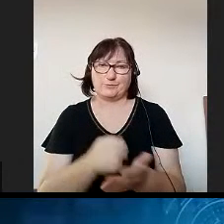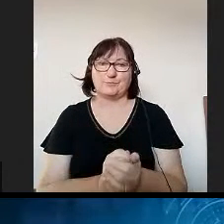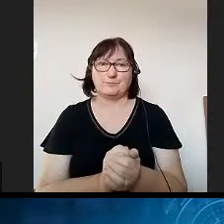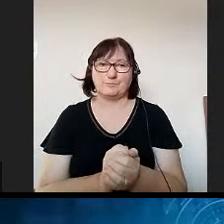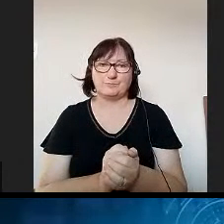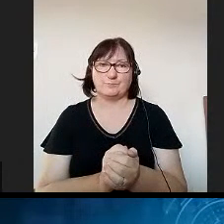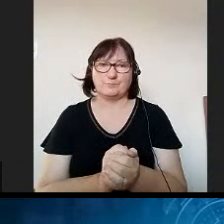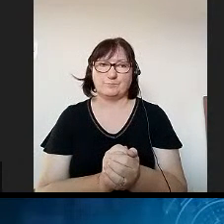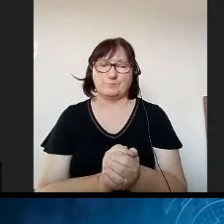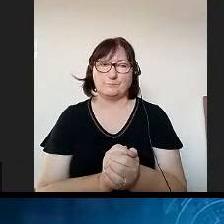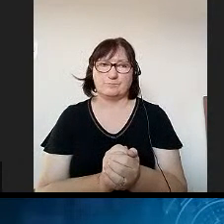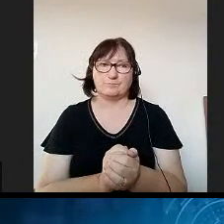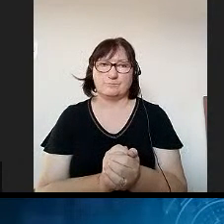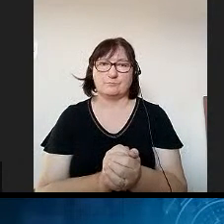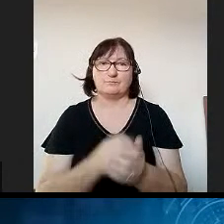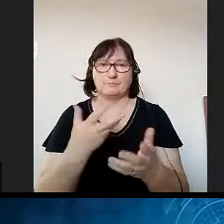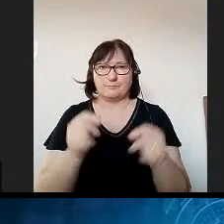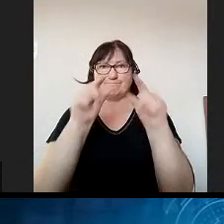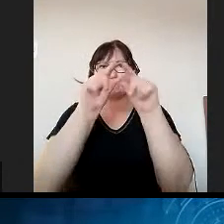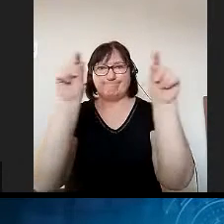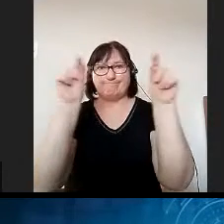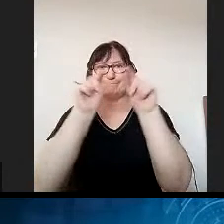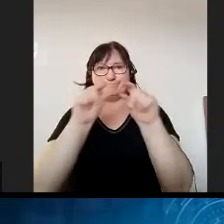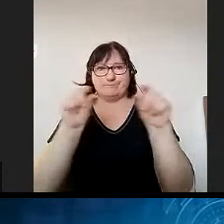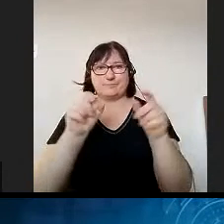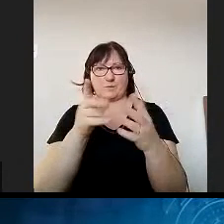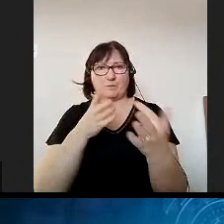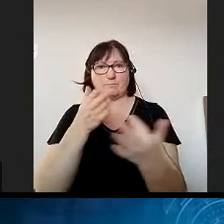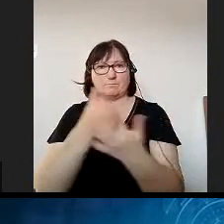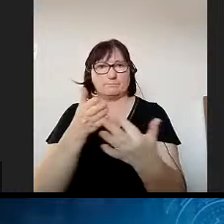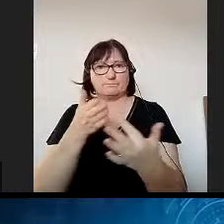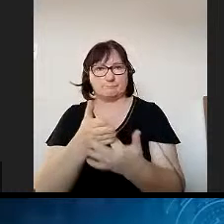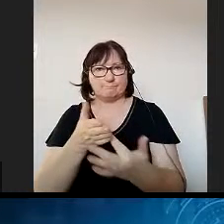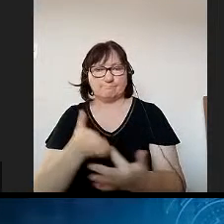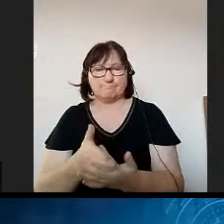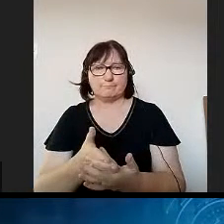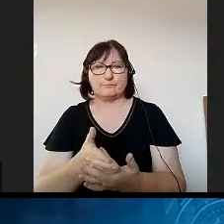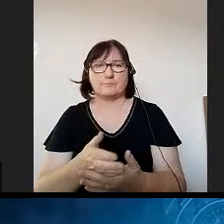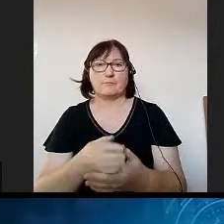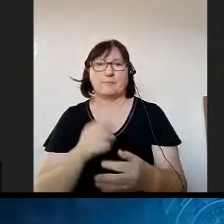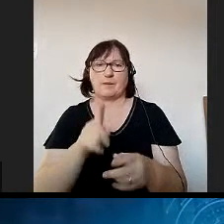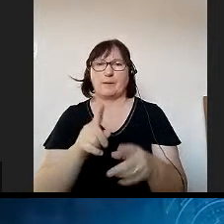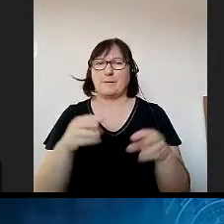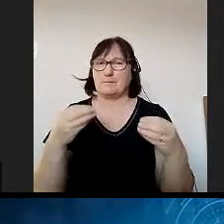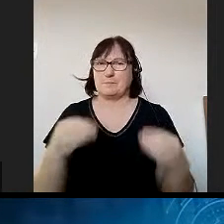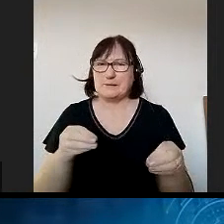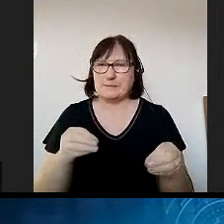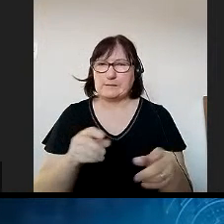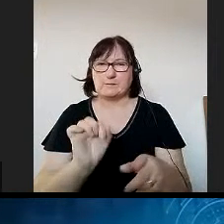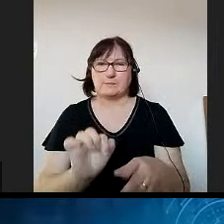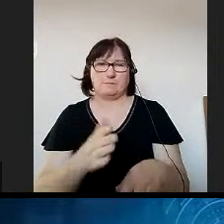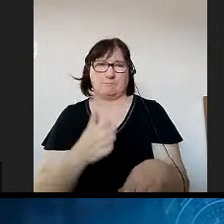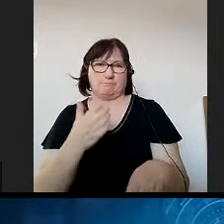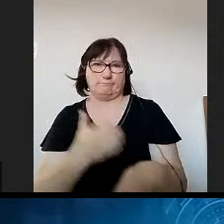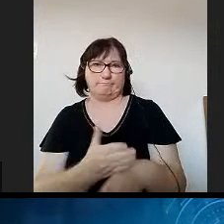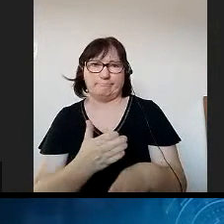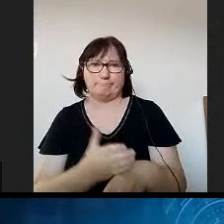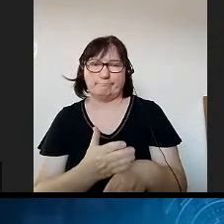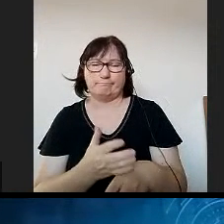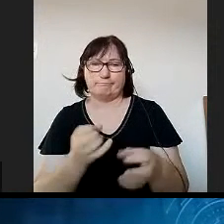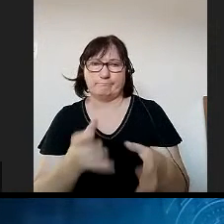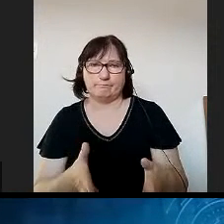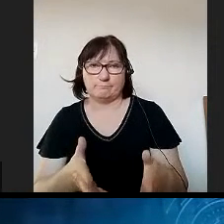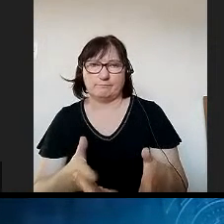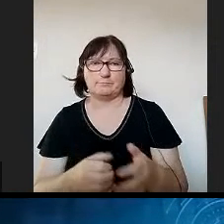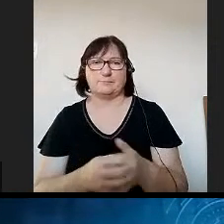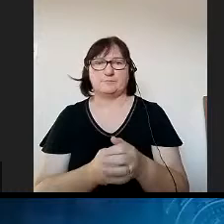different subheadings that you can access. You can access through the business and employers, through the tax practitioners, as well as through the customs